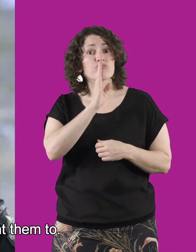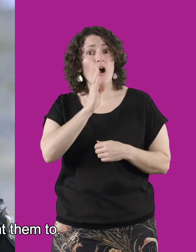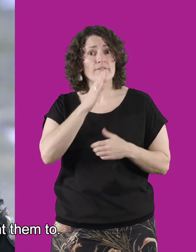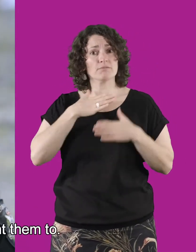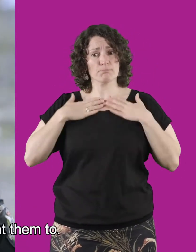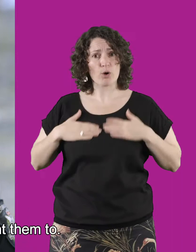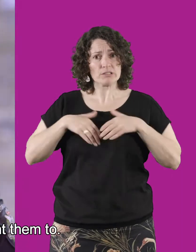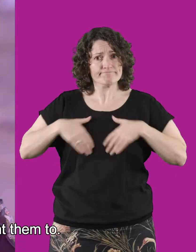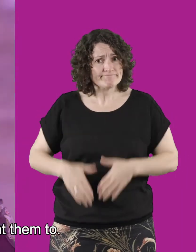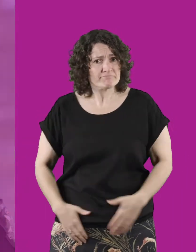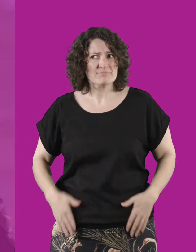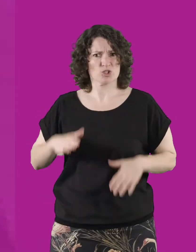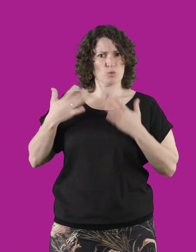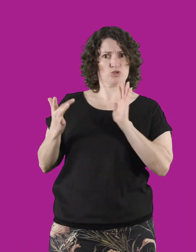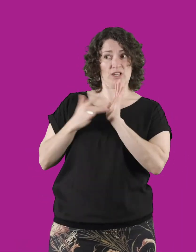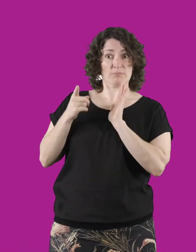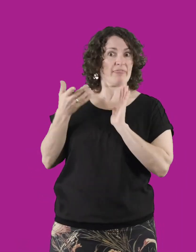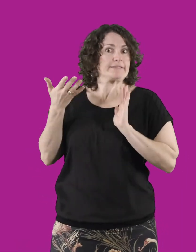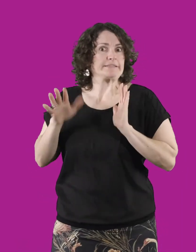parts when you don't want them to.